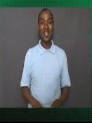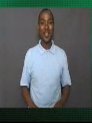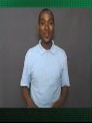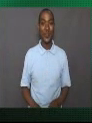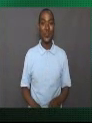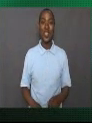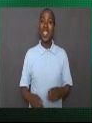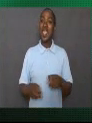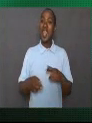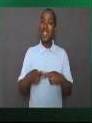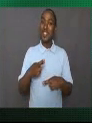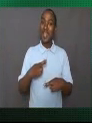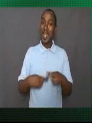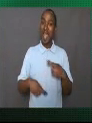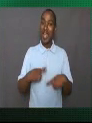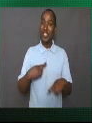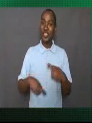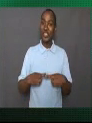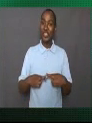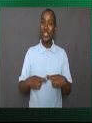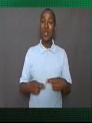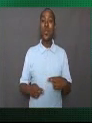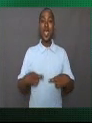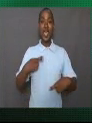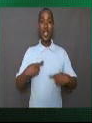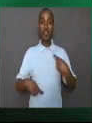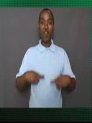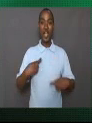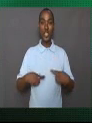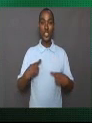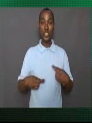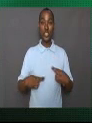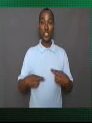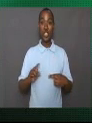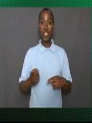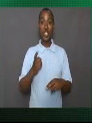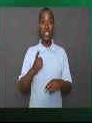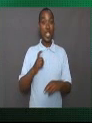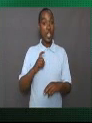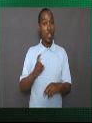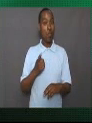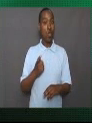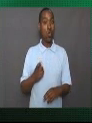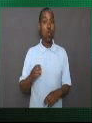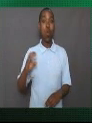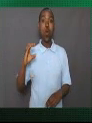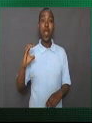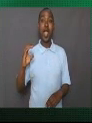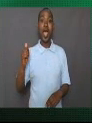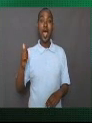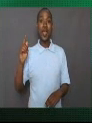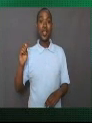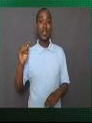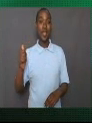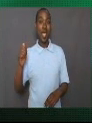The reactions involved in respiration are catabolic, which means